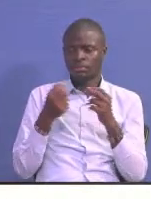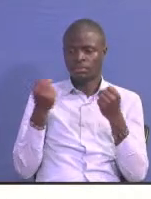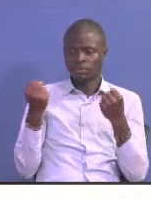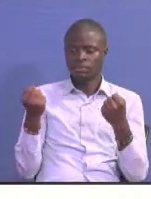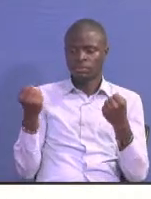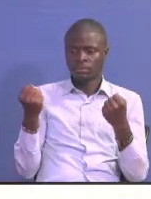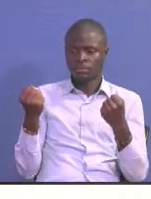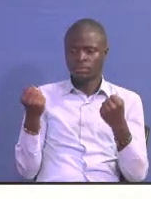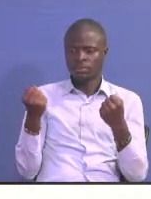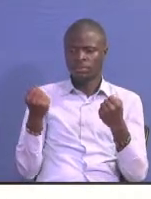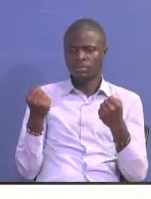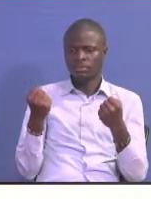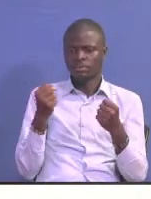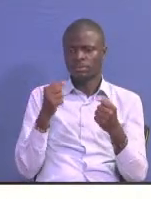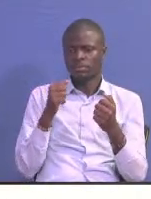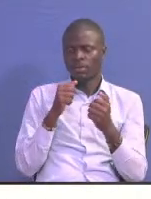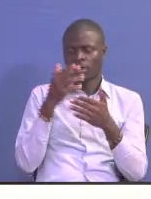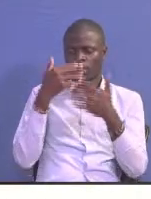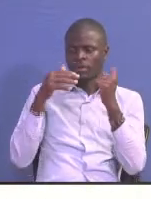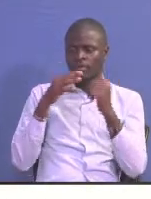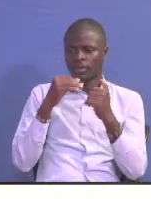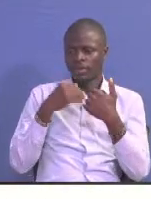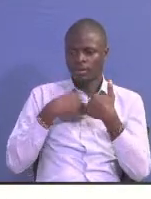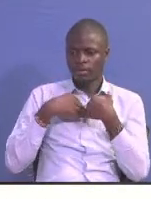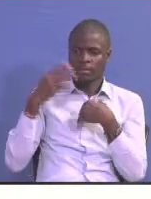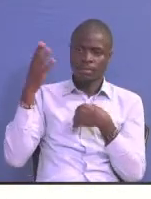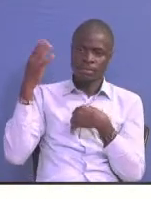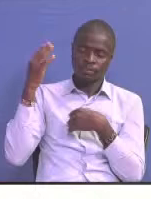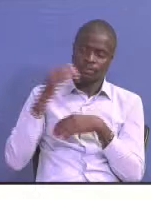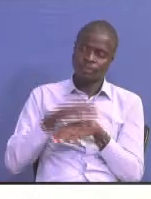with the university, and also they rely on their alumni.